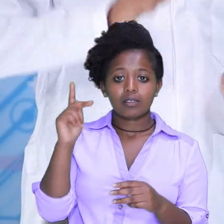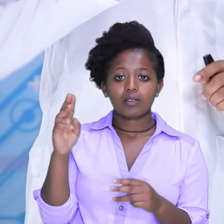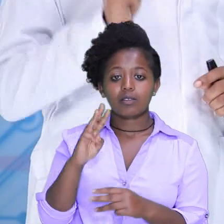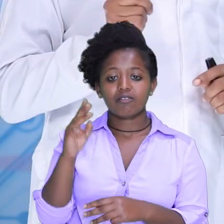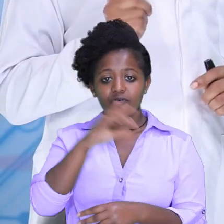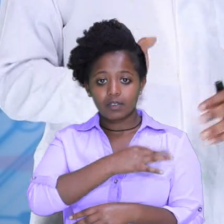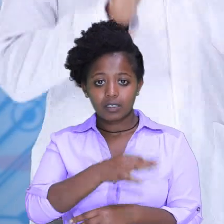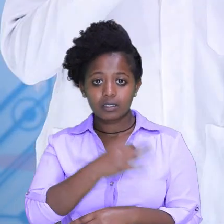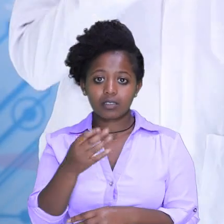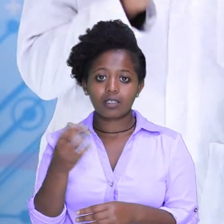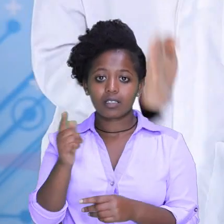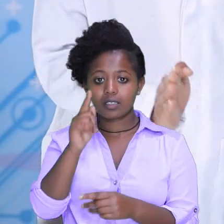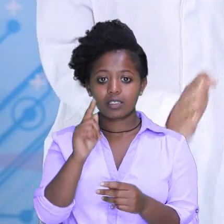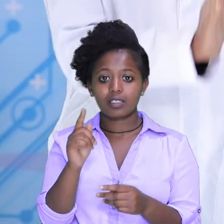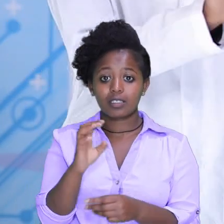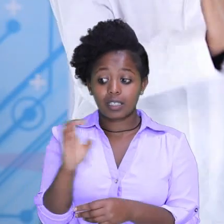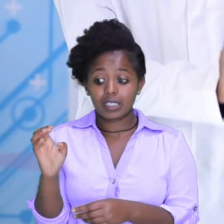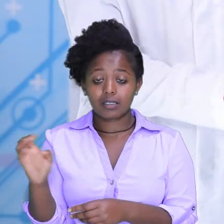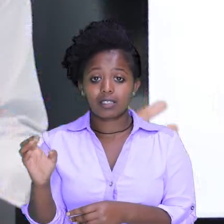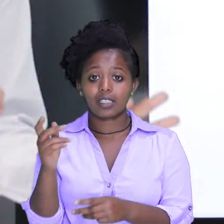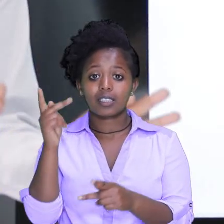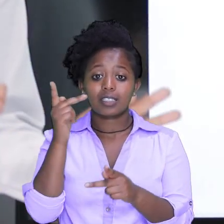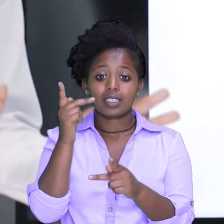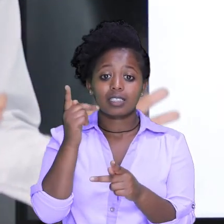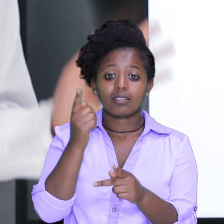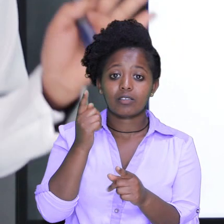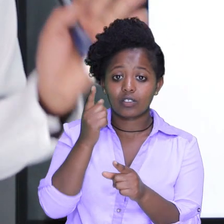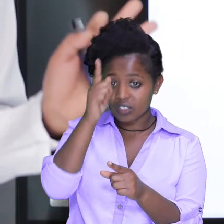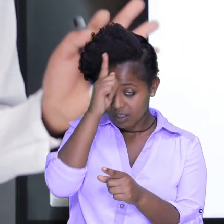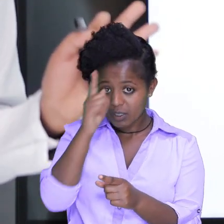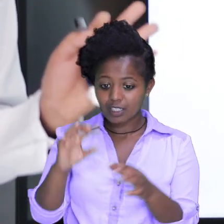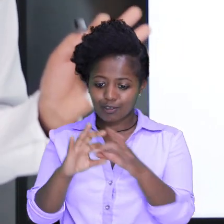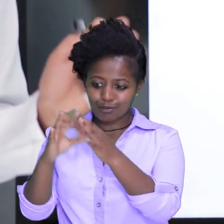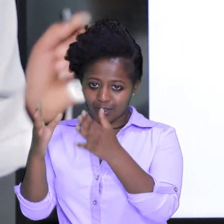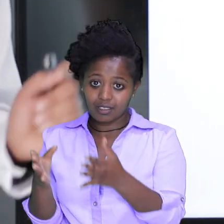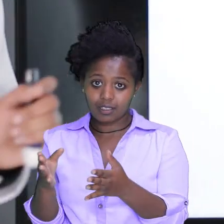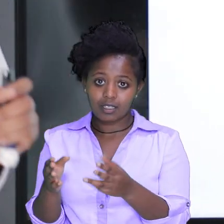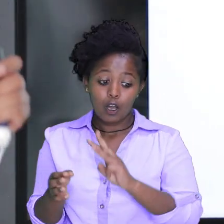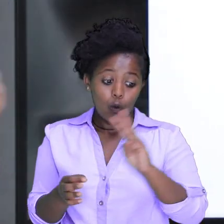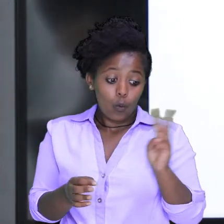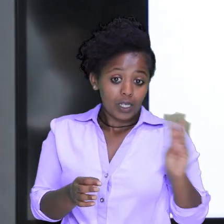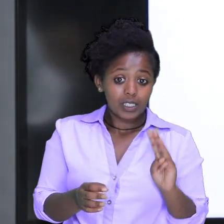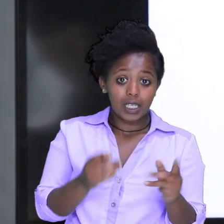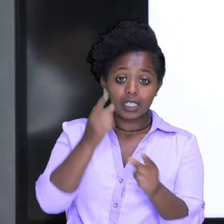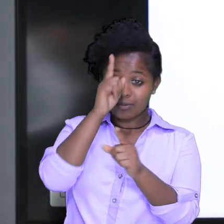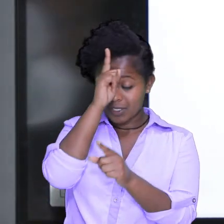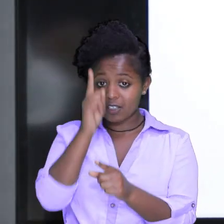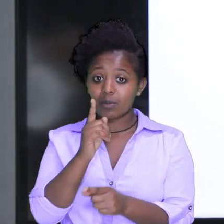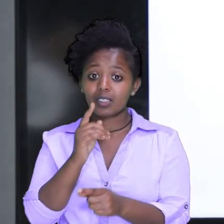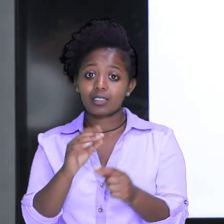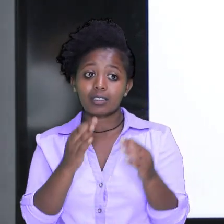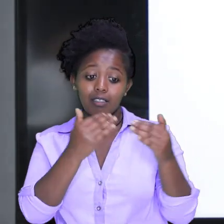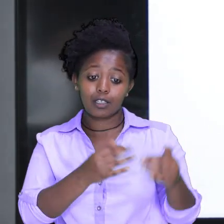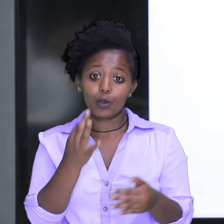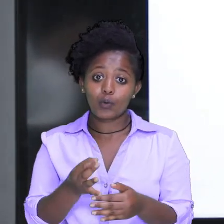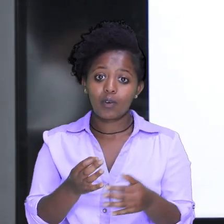Germany. Mind you, East Germany, the members of Socialist, while West Germany on the side